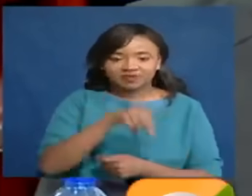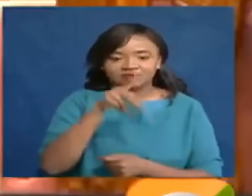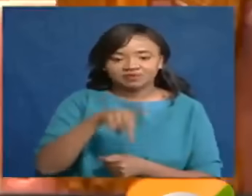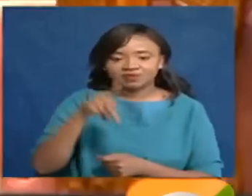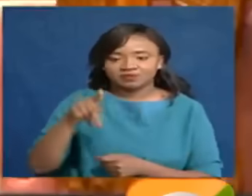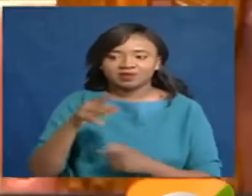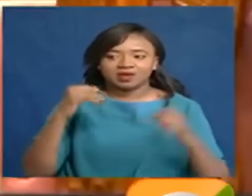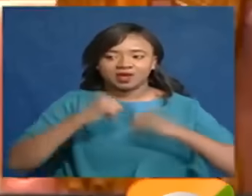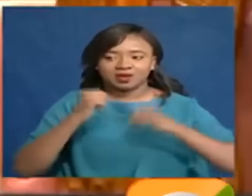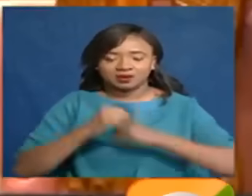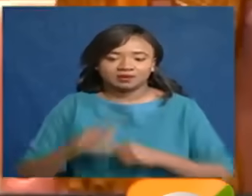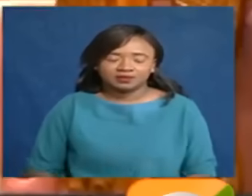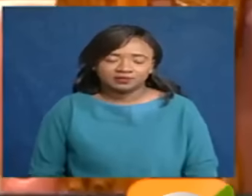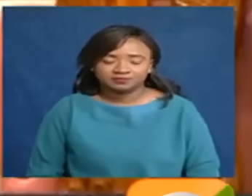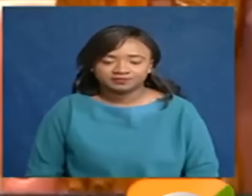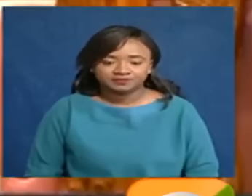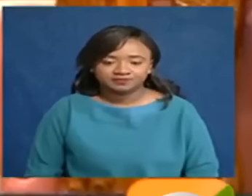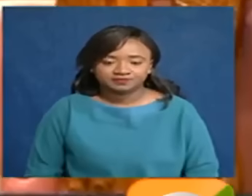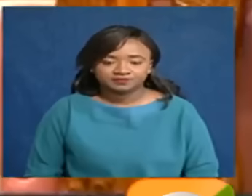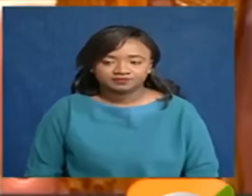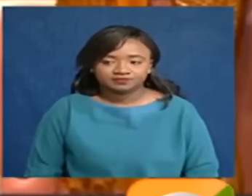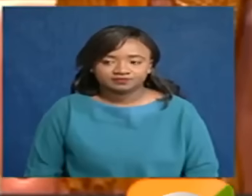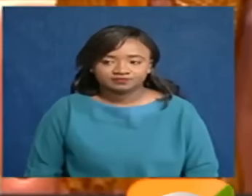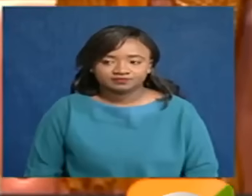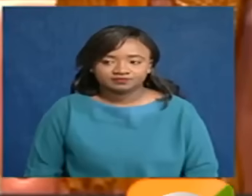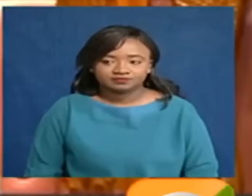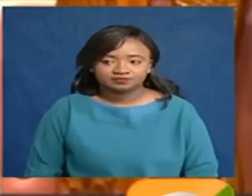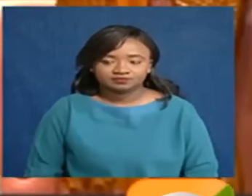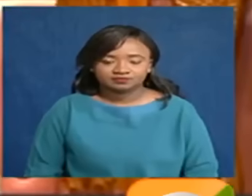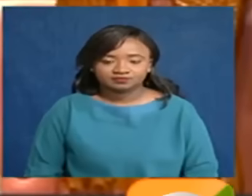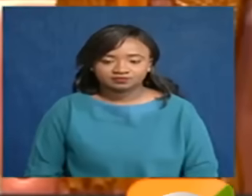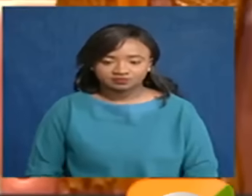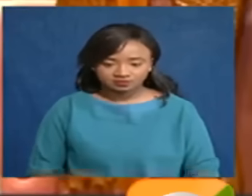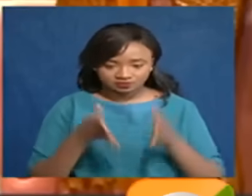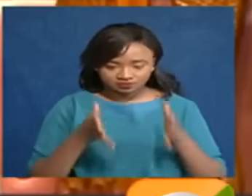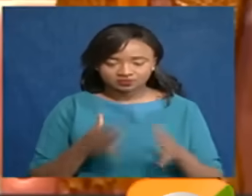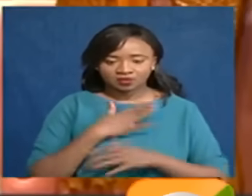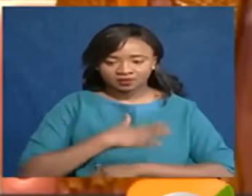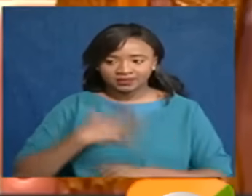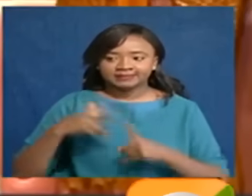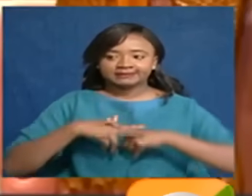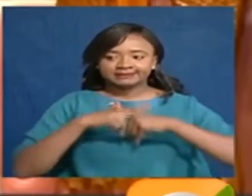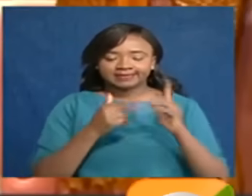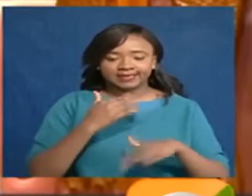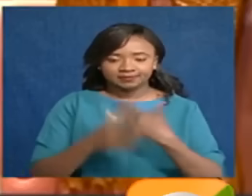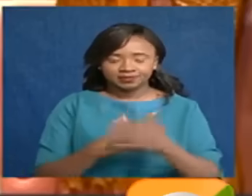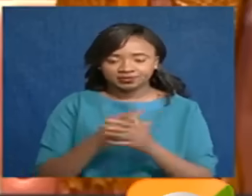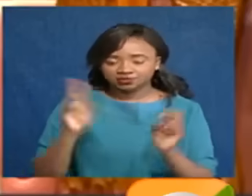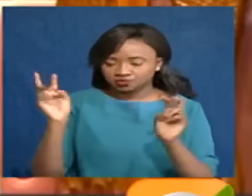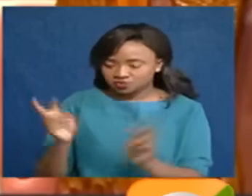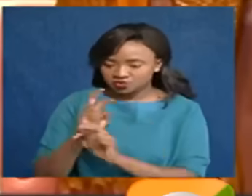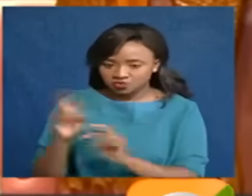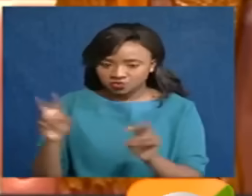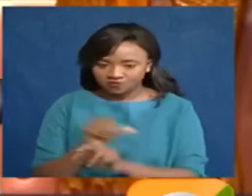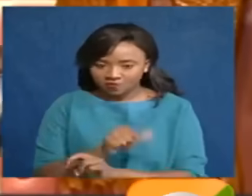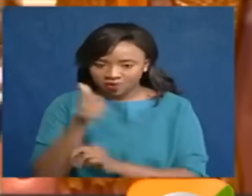concerned. And immediately commence the process of onboarding alternative